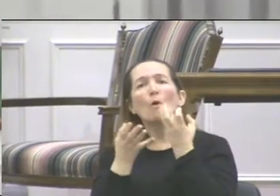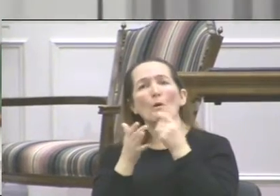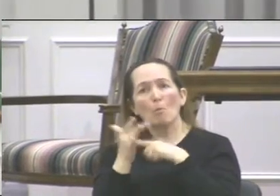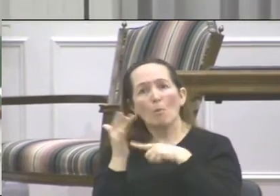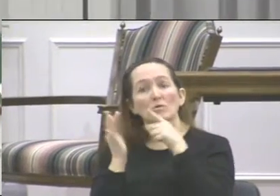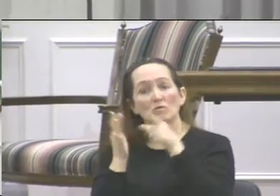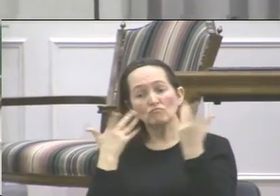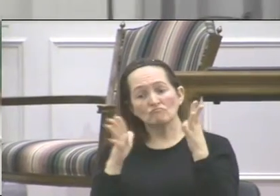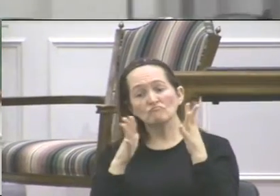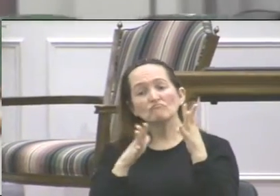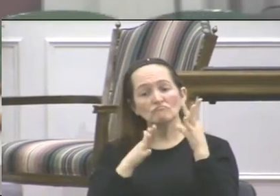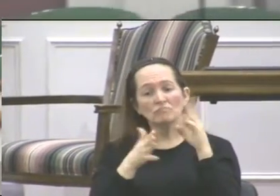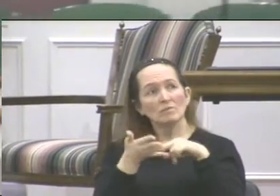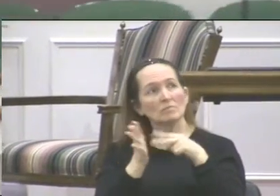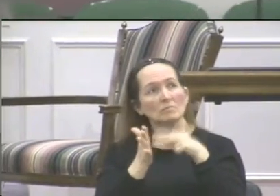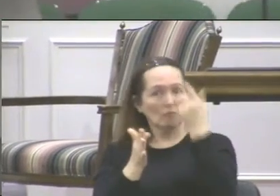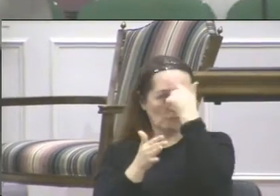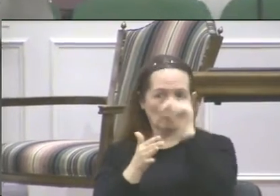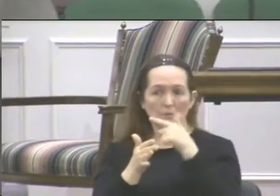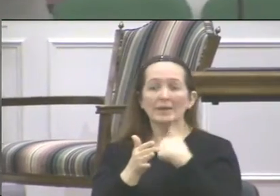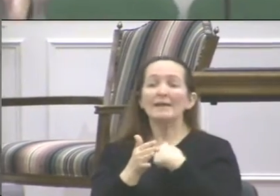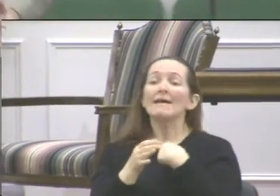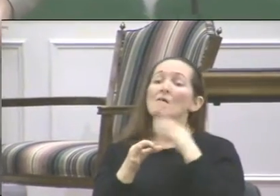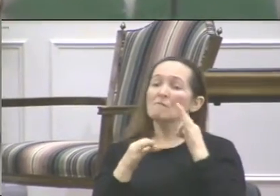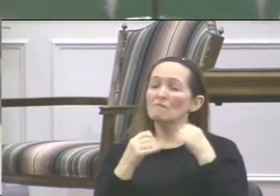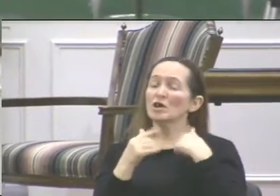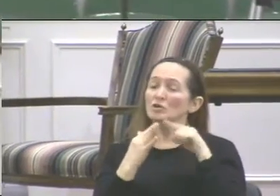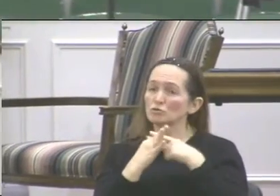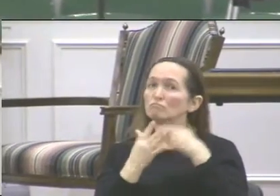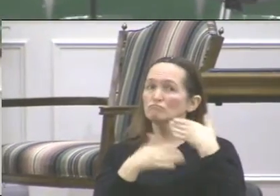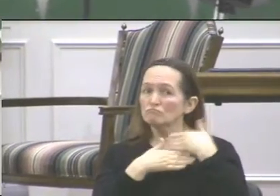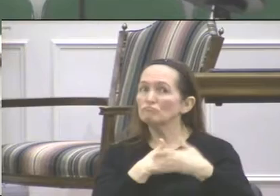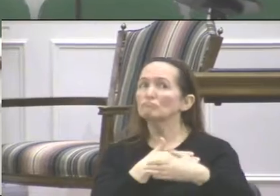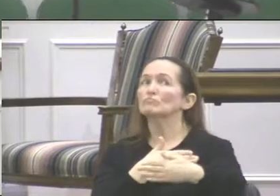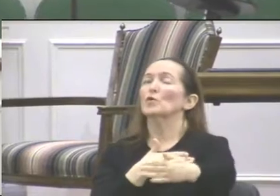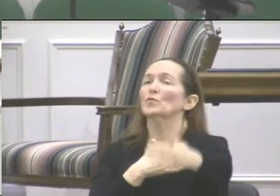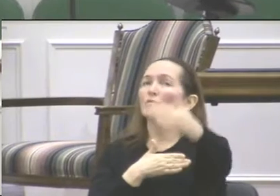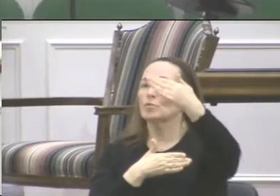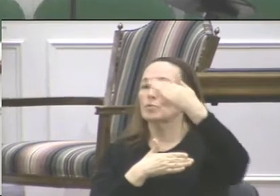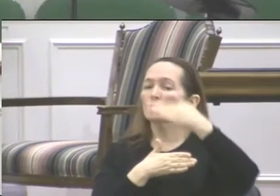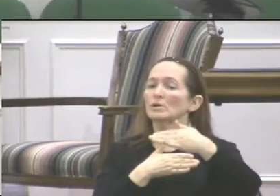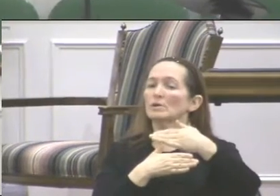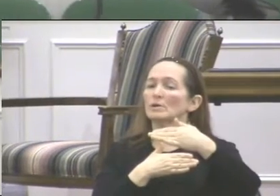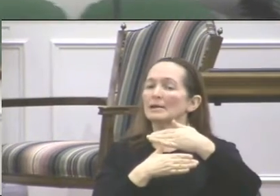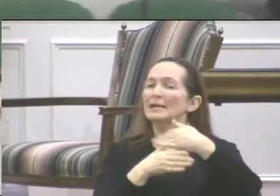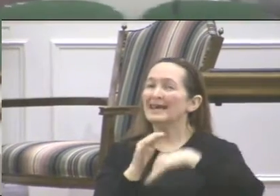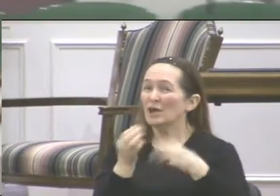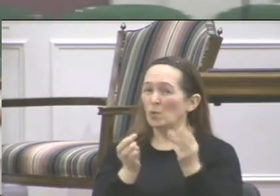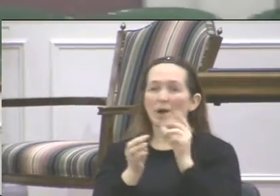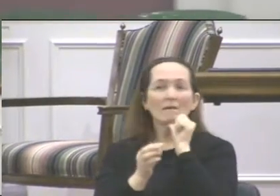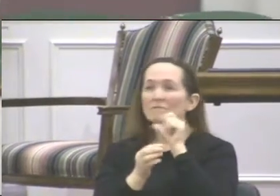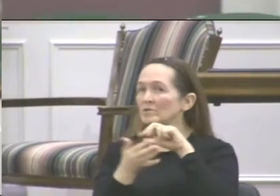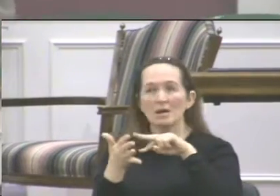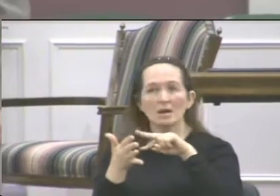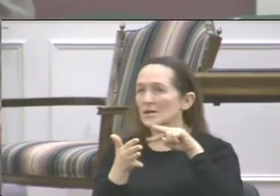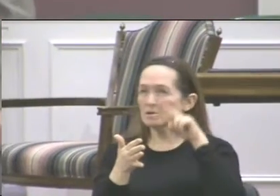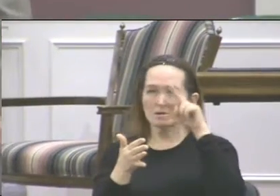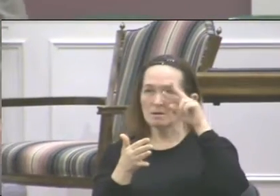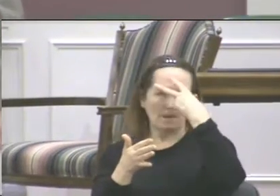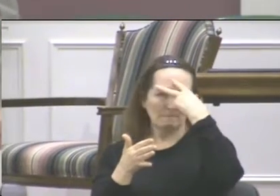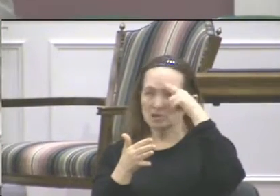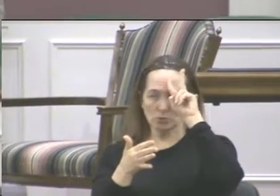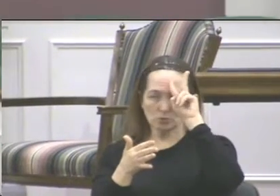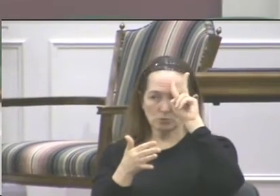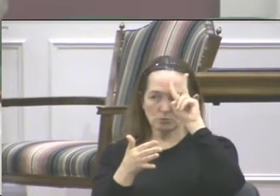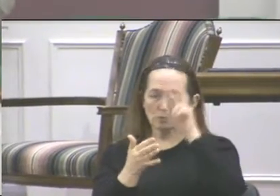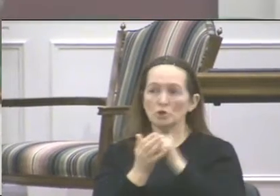for me." If I begin to move forward in a way that I have misunderstood, you know